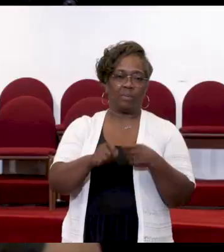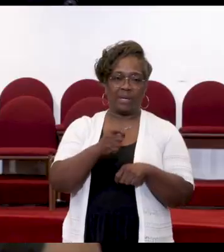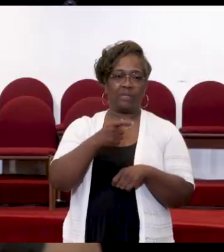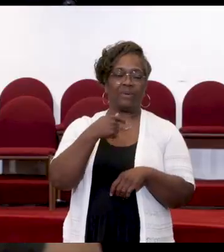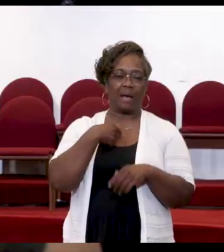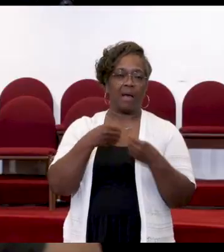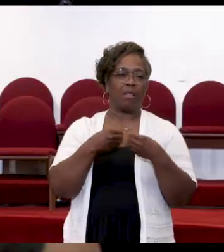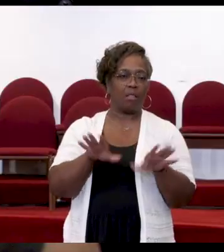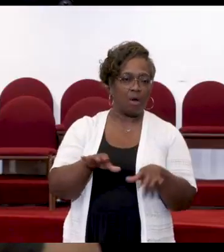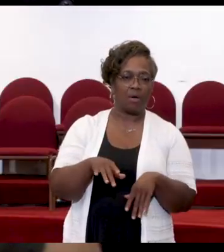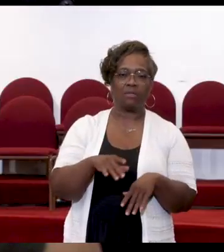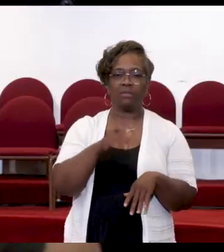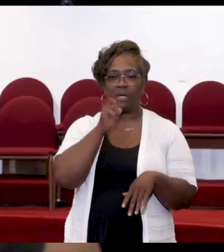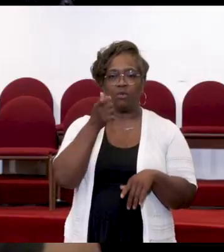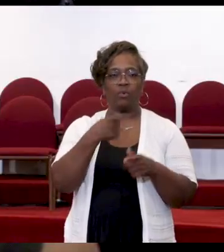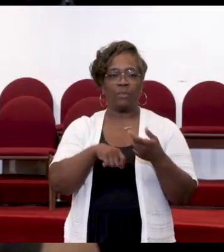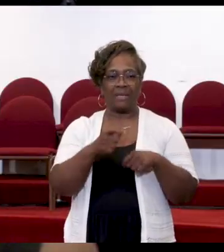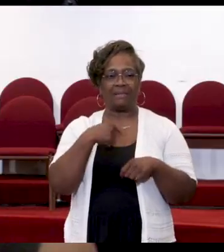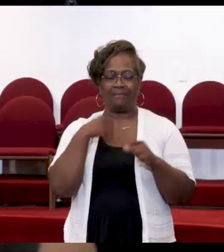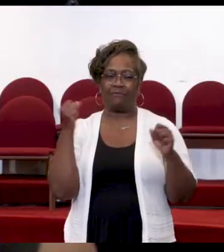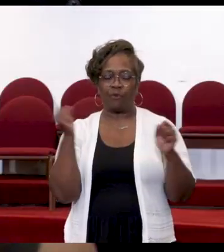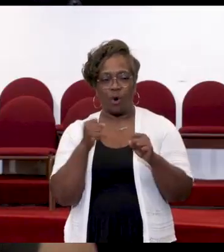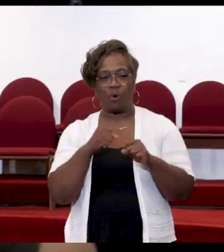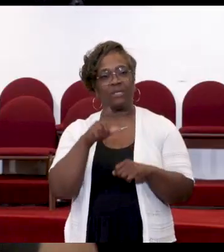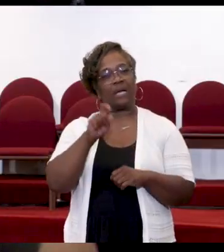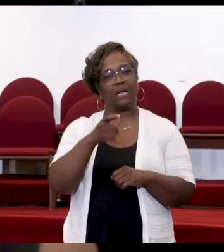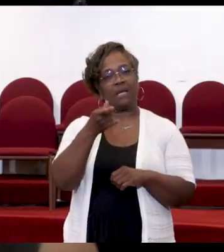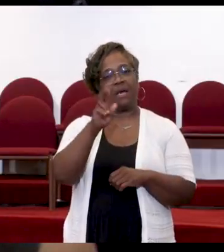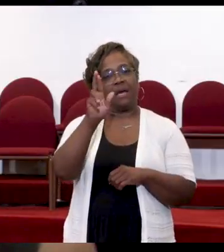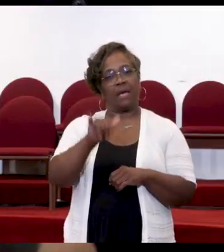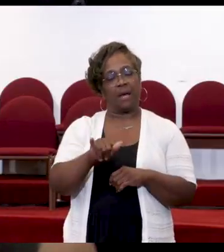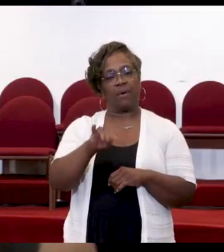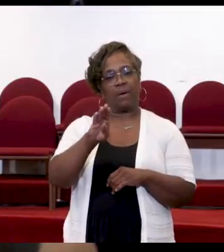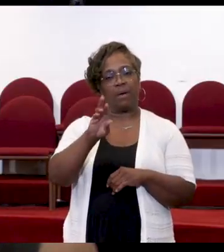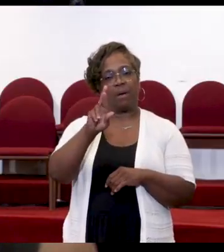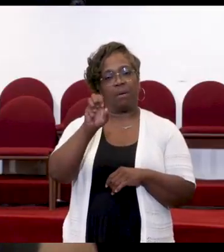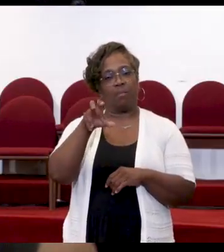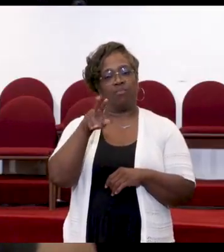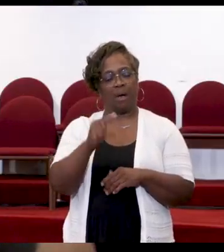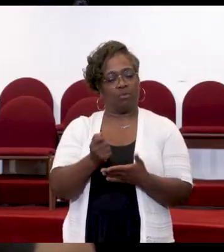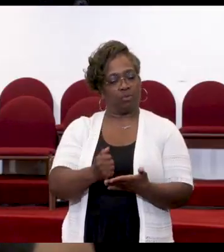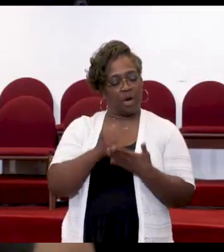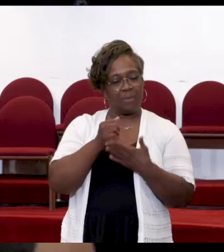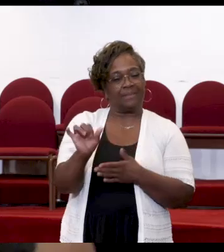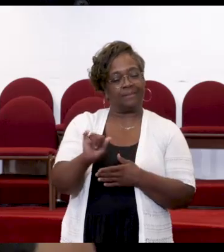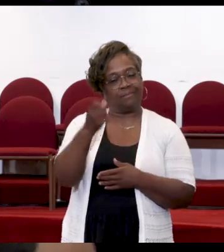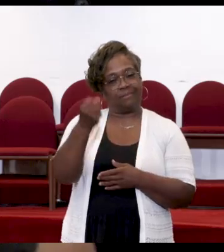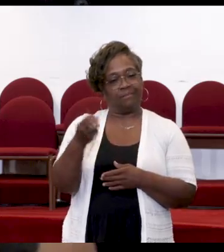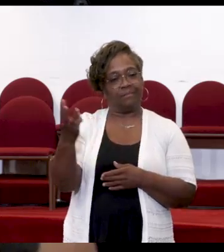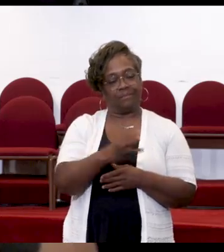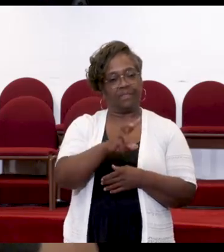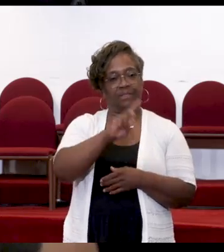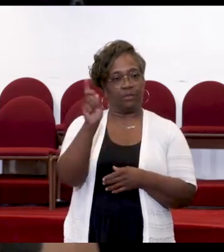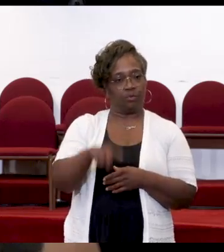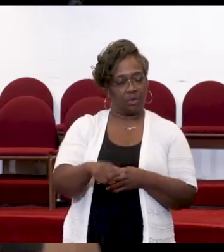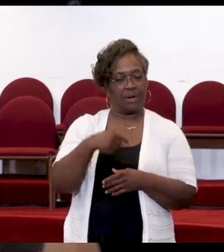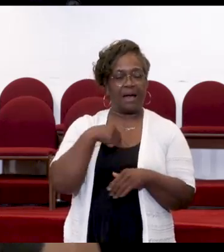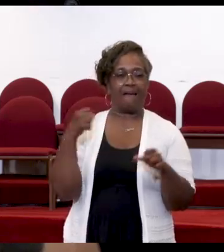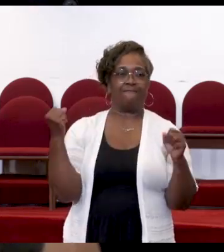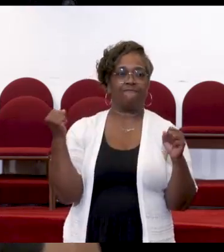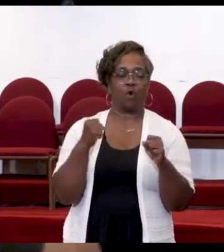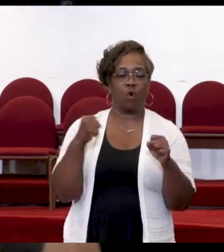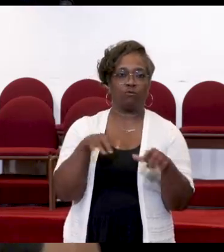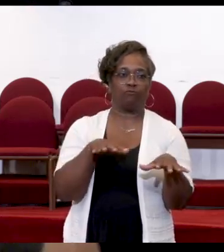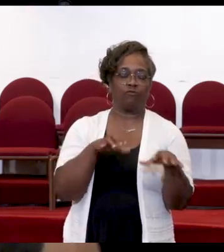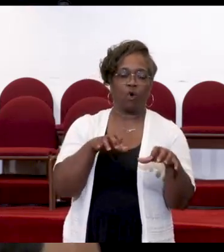froze, okay? So I need Gary Brown to make me whole like he did Southwest Detroit. I froze, Mr. Mayor. My kids didn't